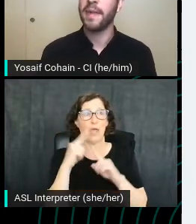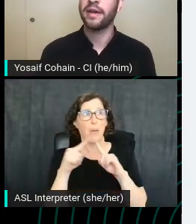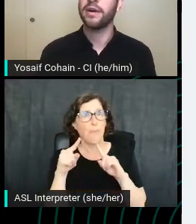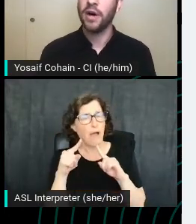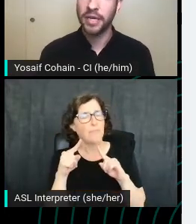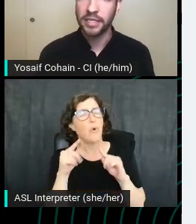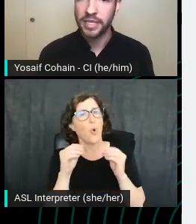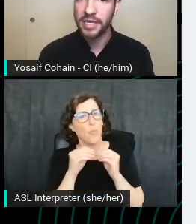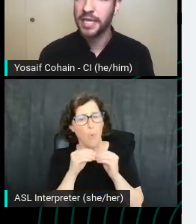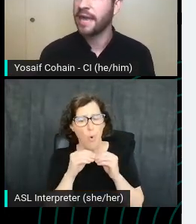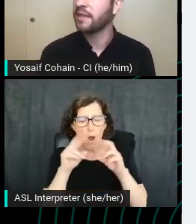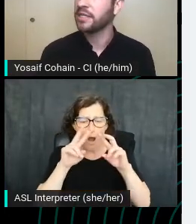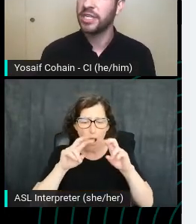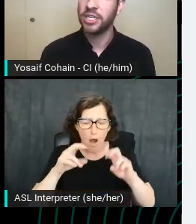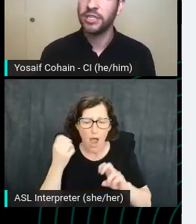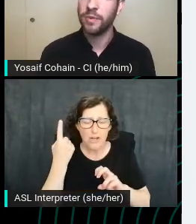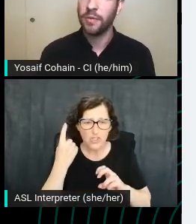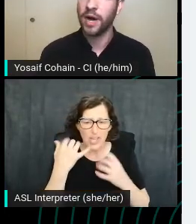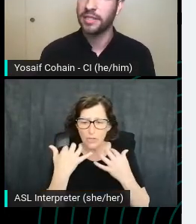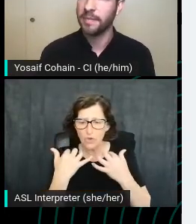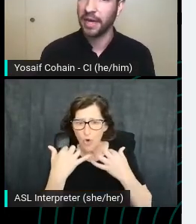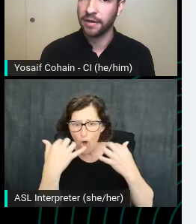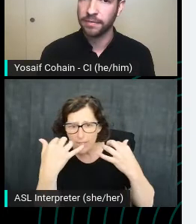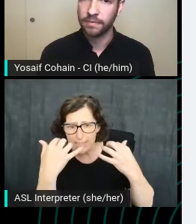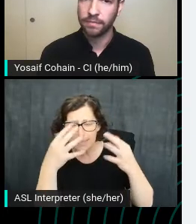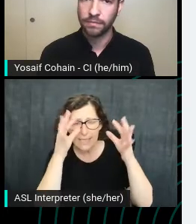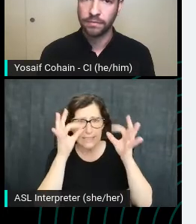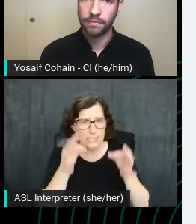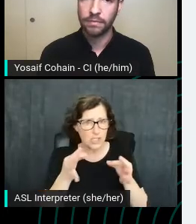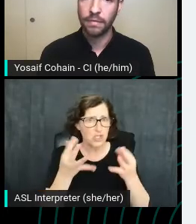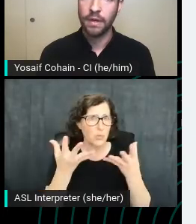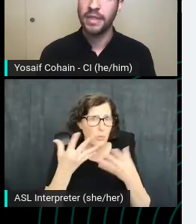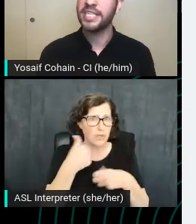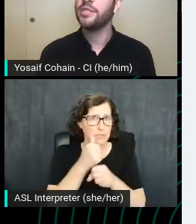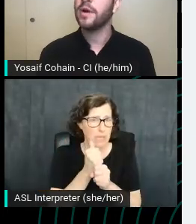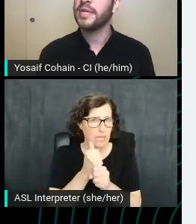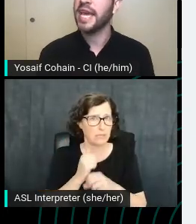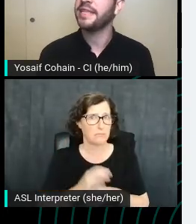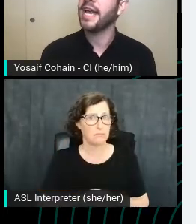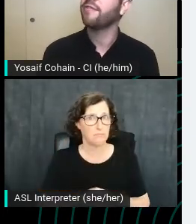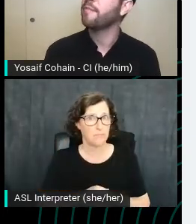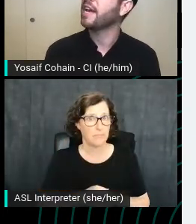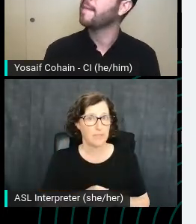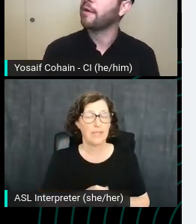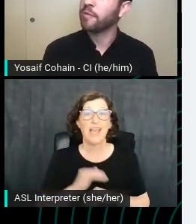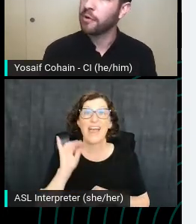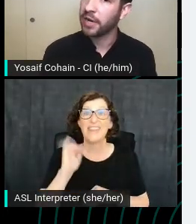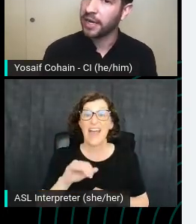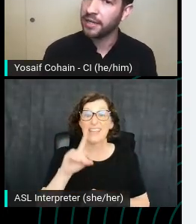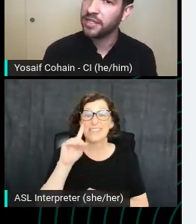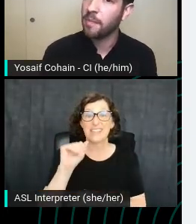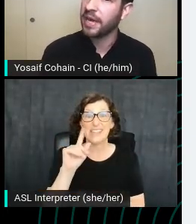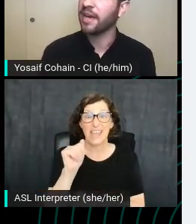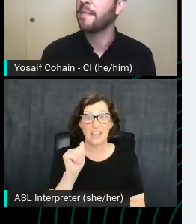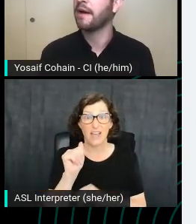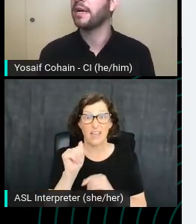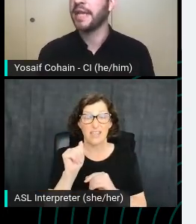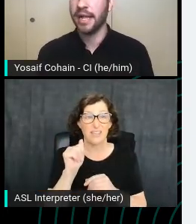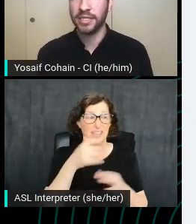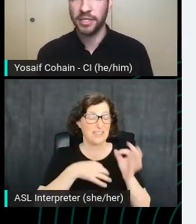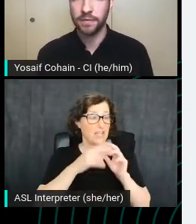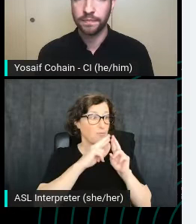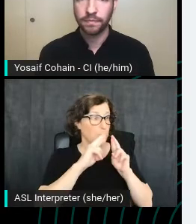more about our audiences and the decisions we want to make. This is where we take data from being about reporting to being